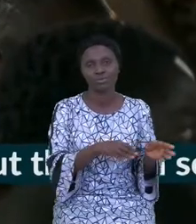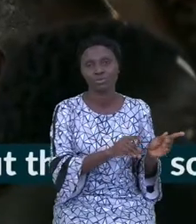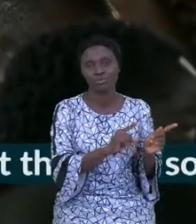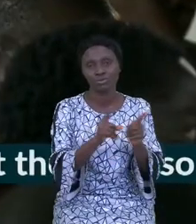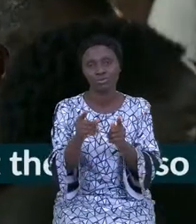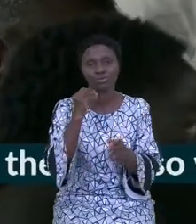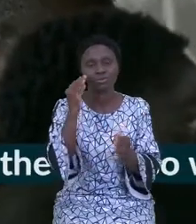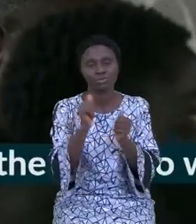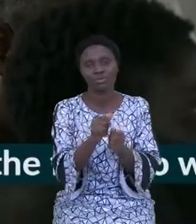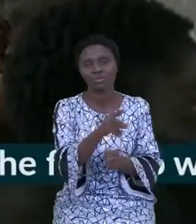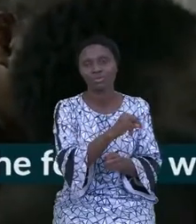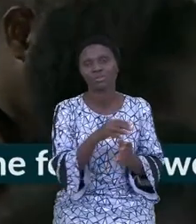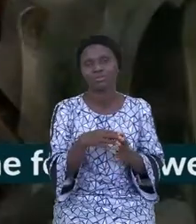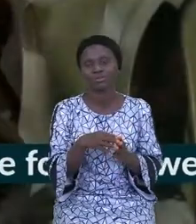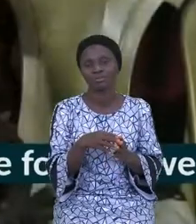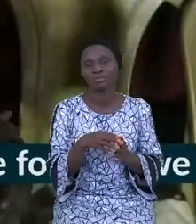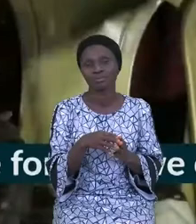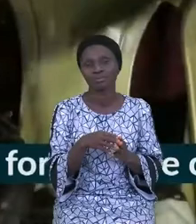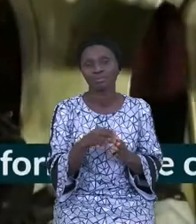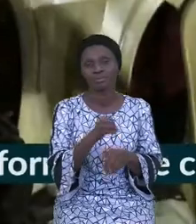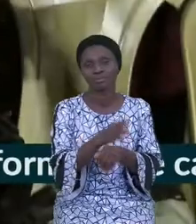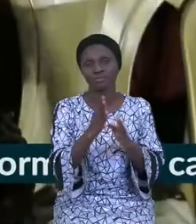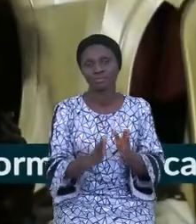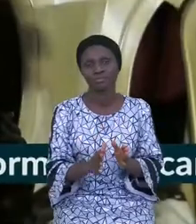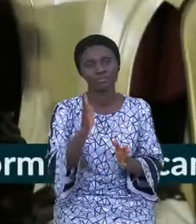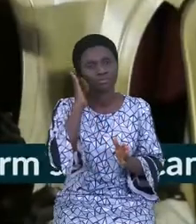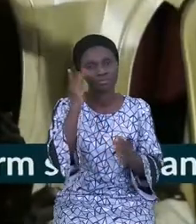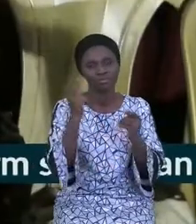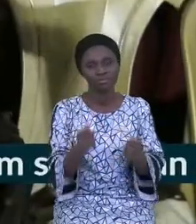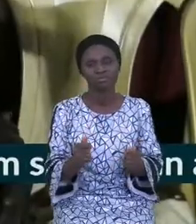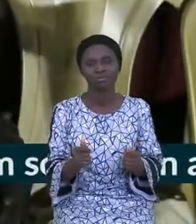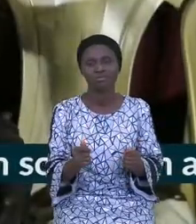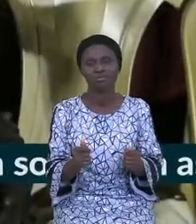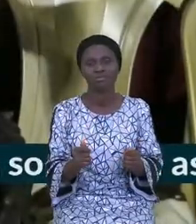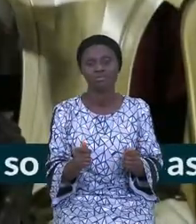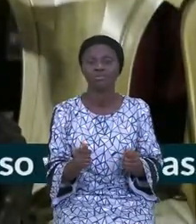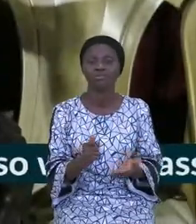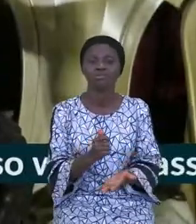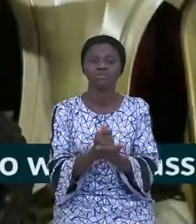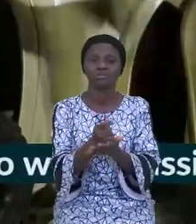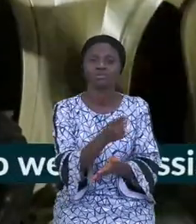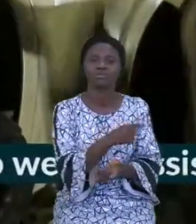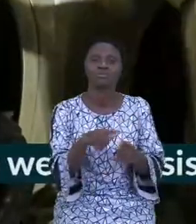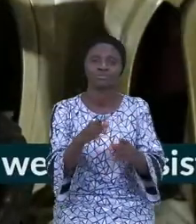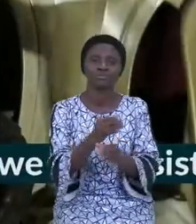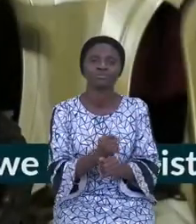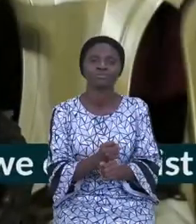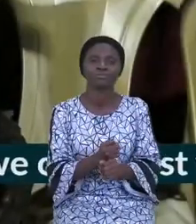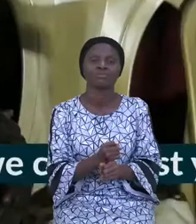counselors, quickly move among them and get all their details. If you